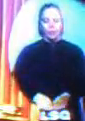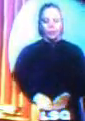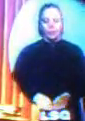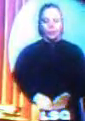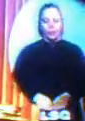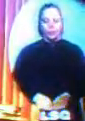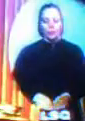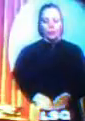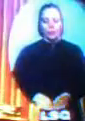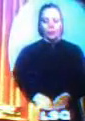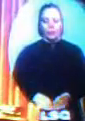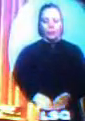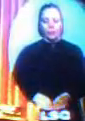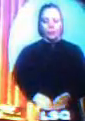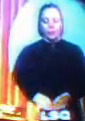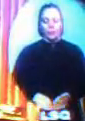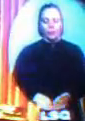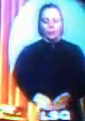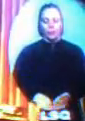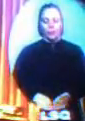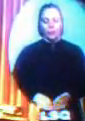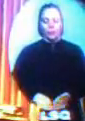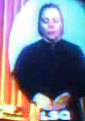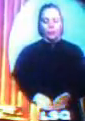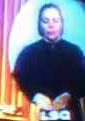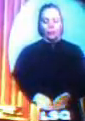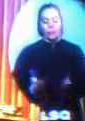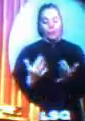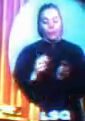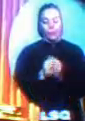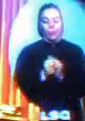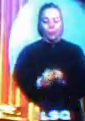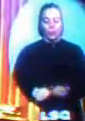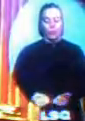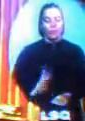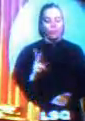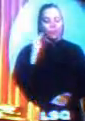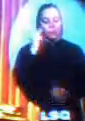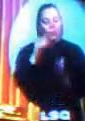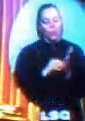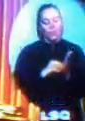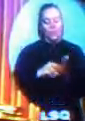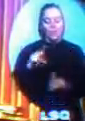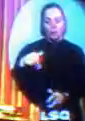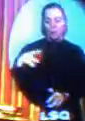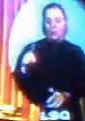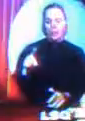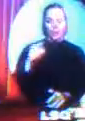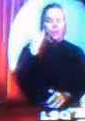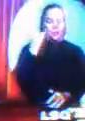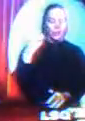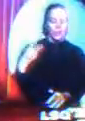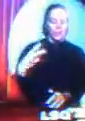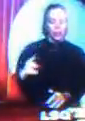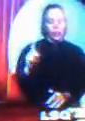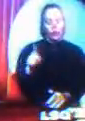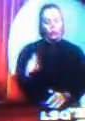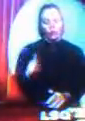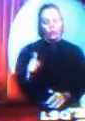completely unacceptable and serve only to perpetuate a stereotypical view of the industry that's been dealt with 10 years ago. They're asking his leader to repudiate his